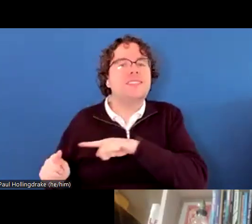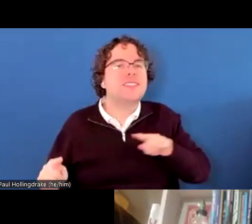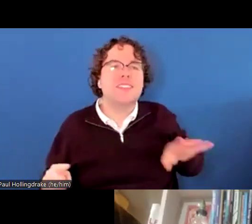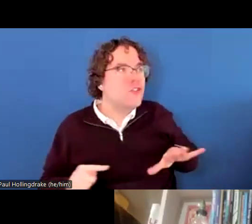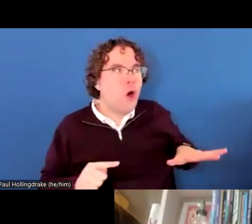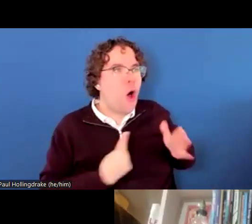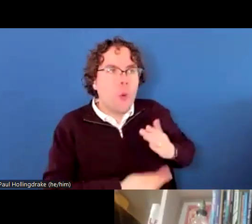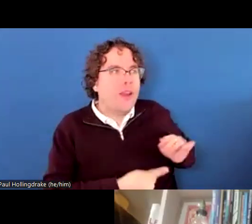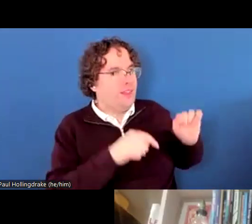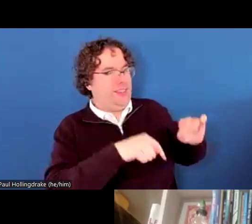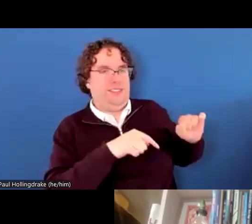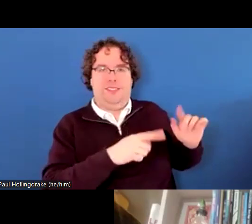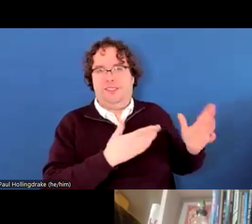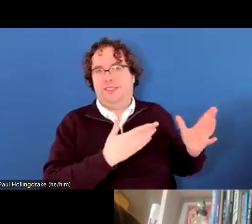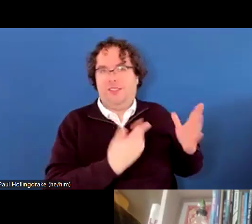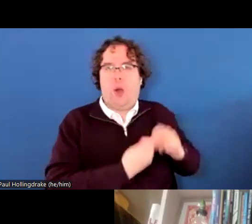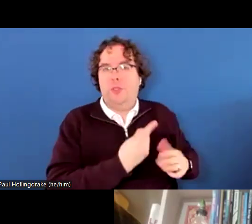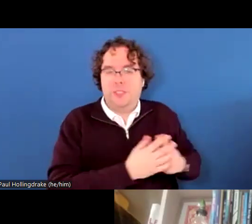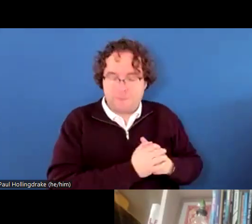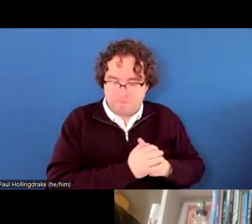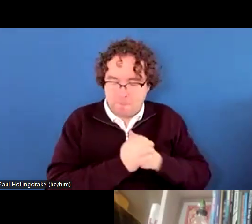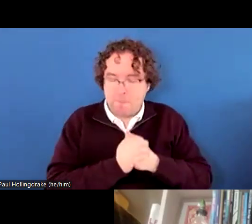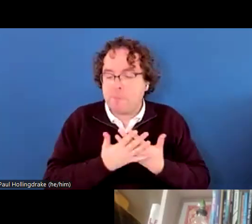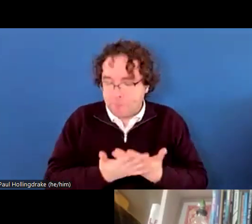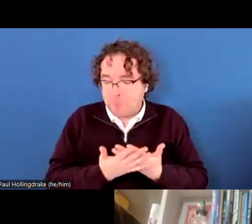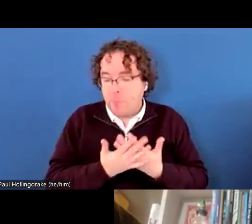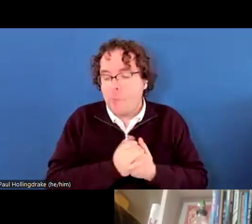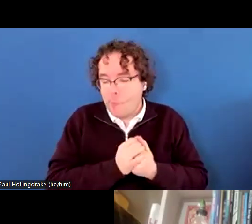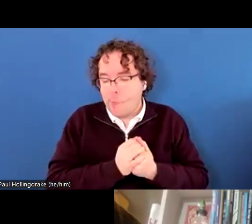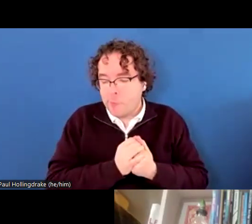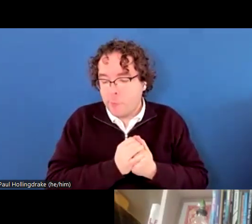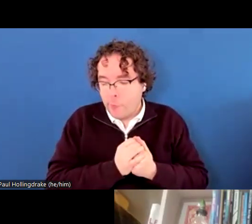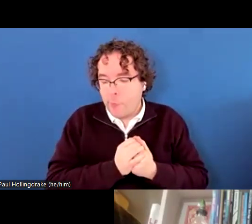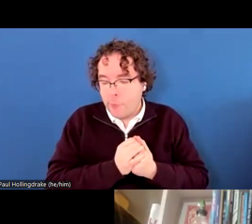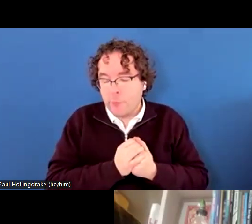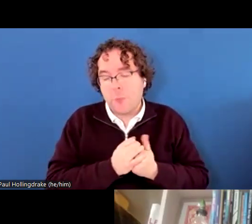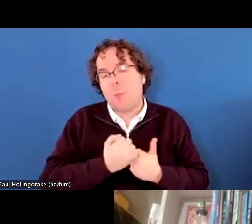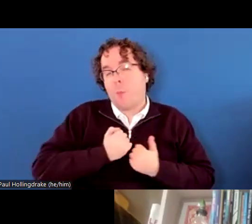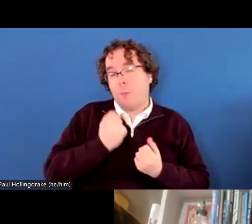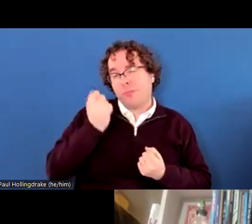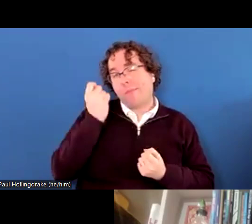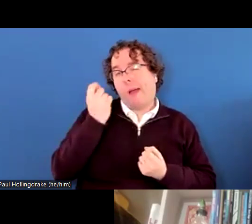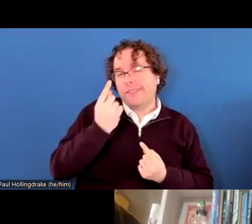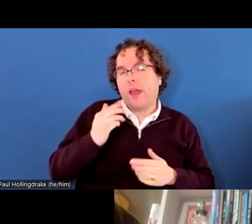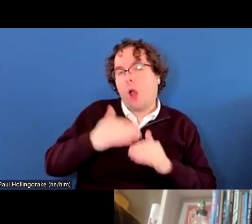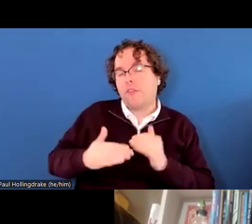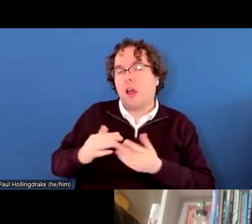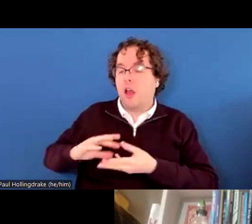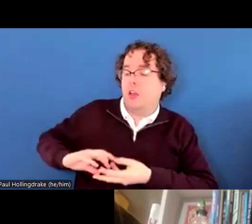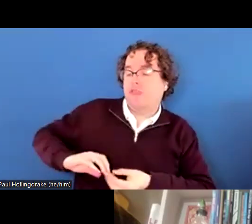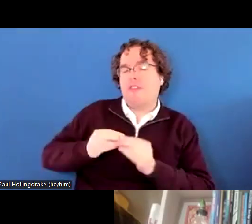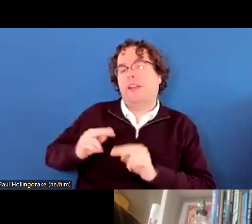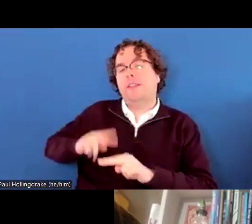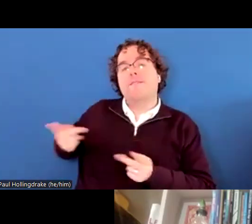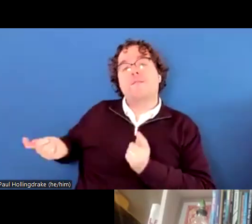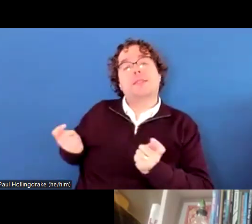incredible opportunity. So I had an idea about creative facilitation and its impact on the world,